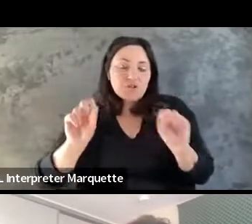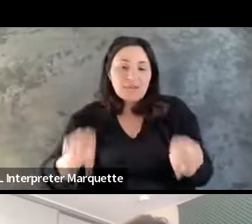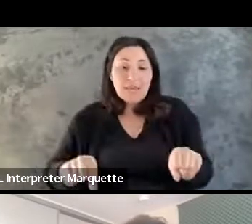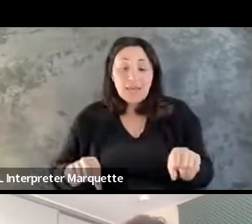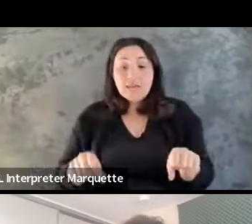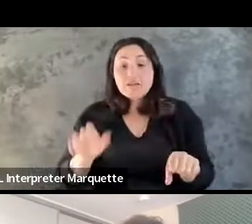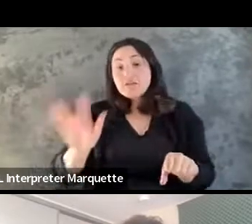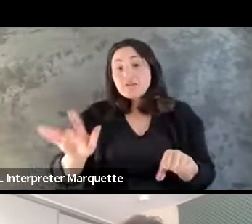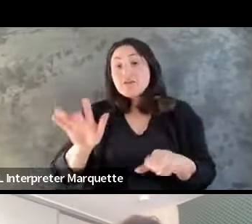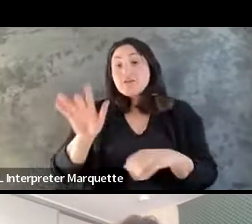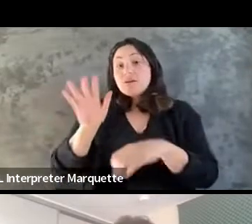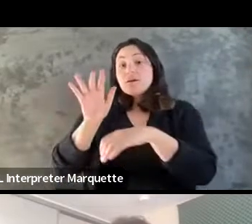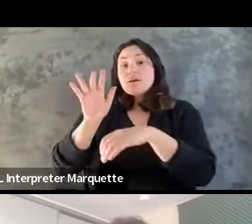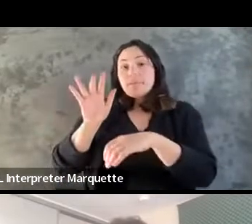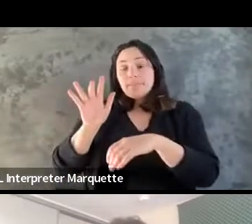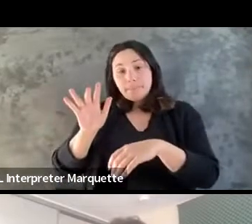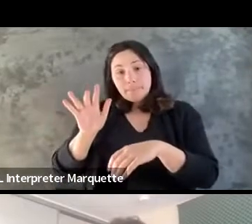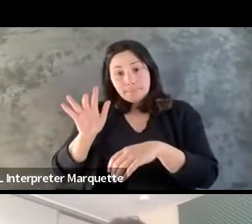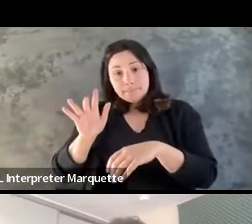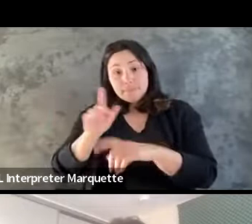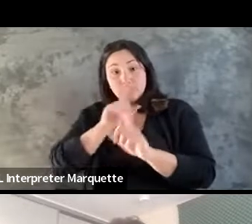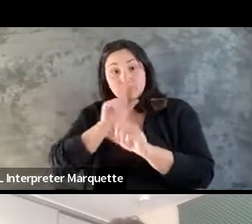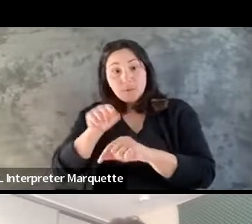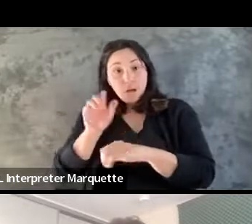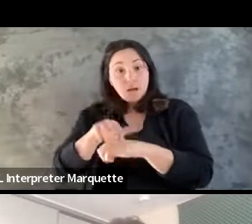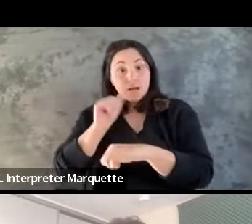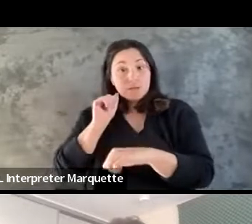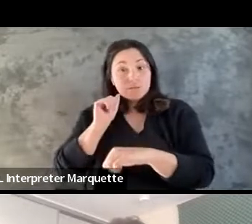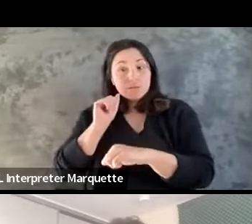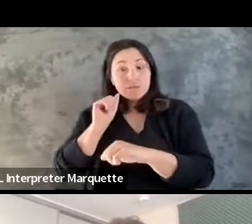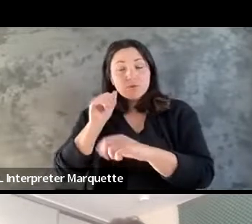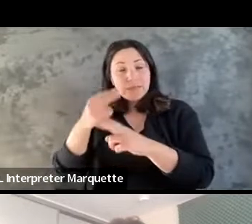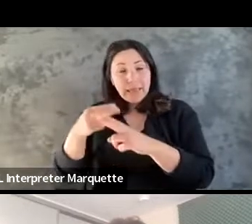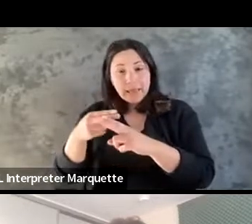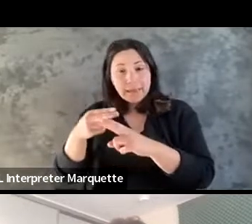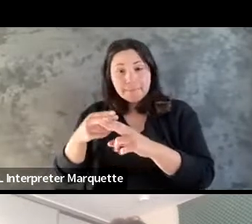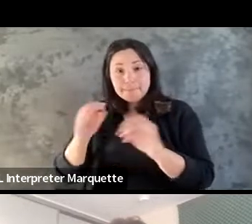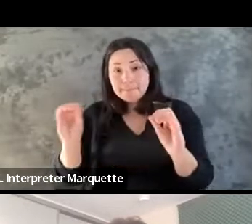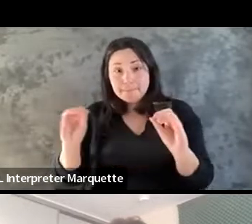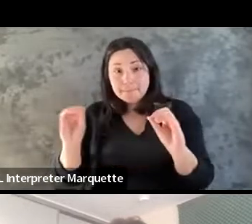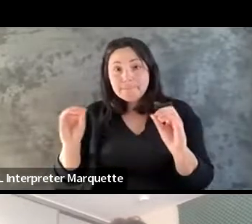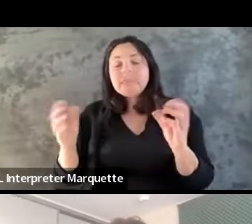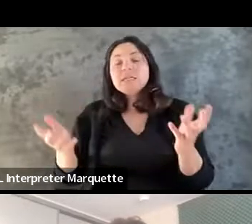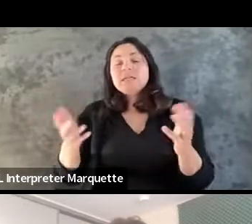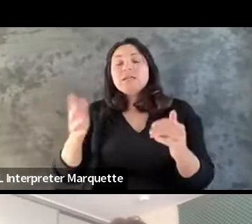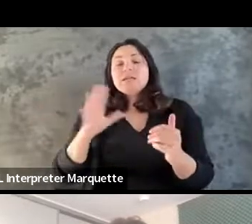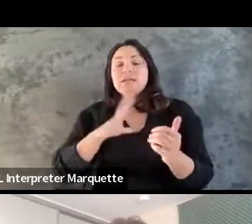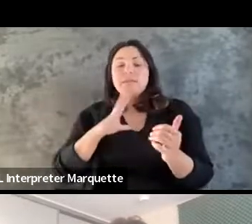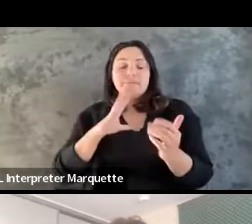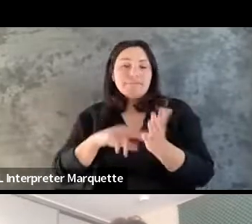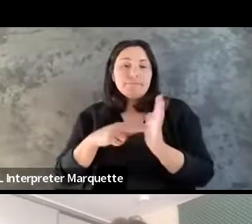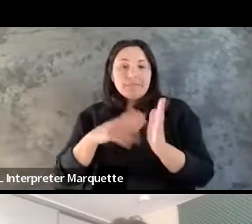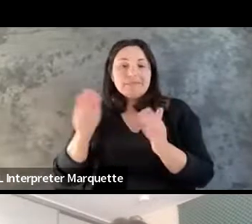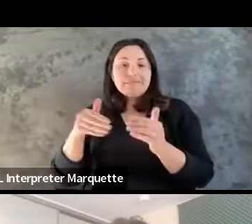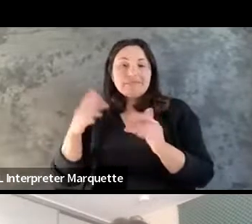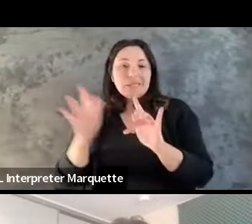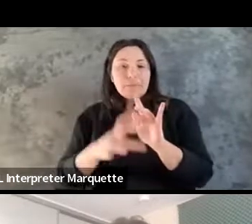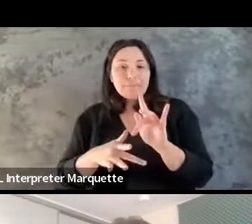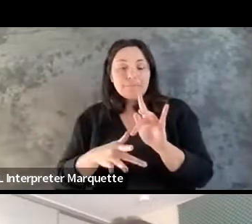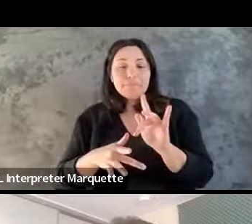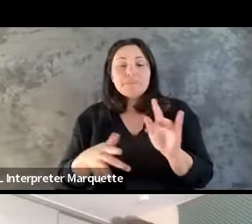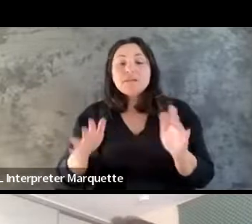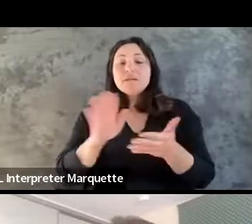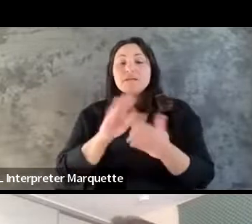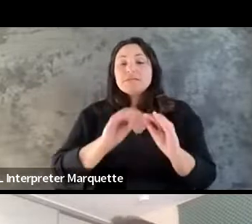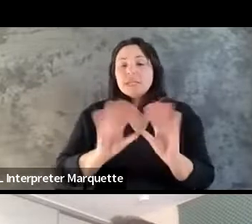speak. If you do not respond when your name is called, the next speaker will be called upon. Please speak slowly and clearly to